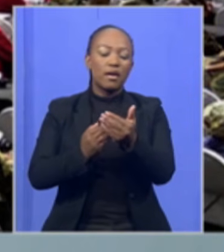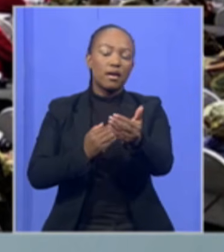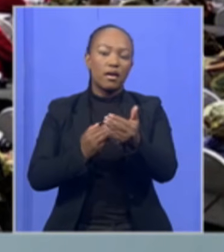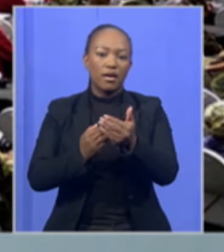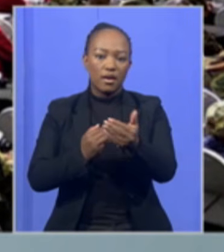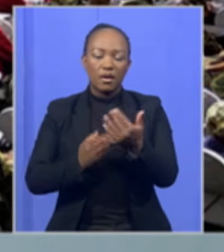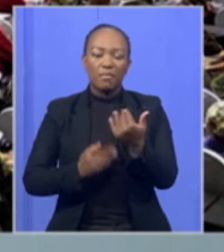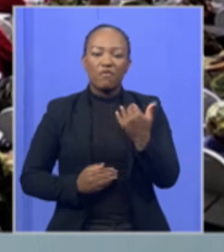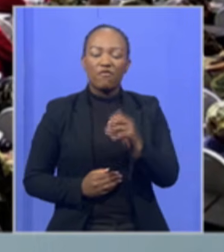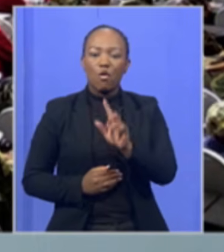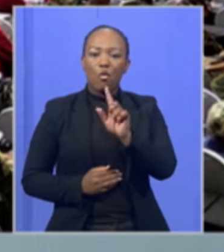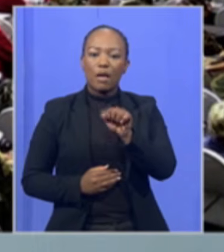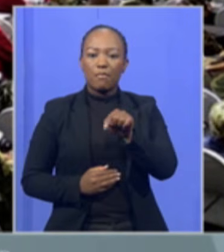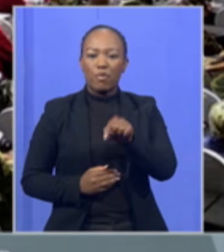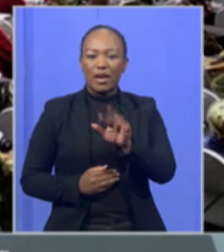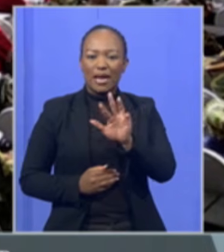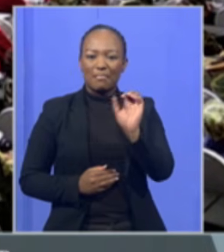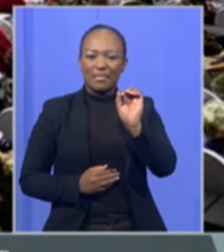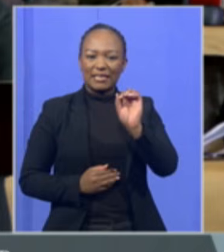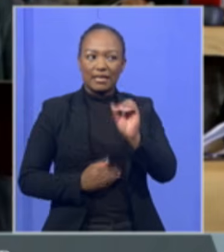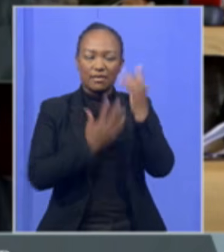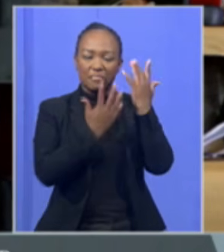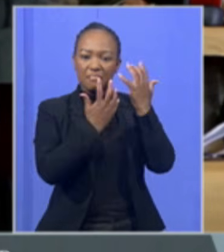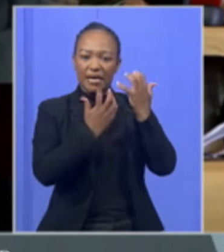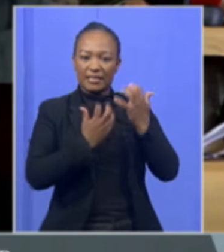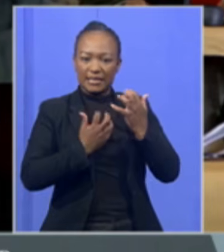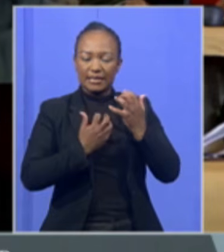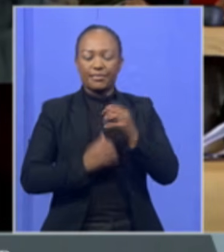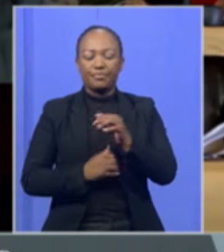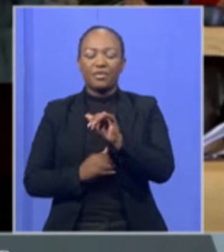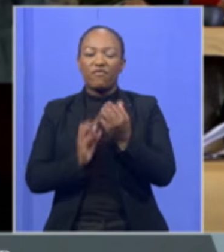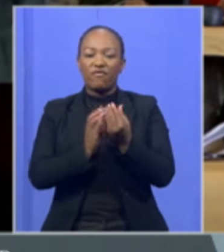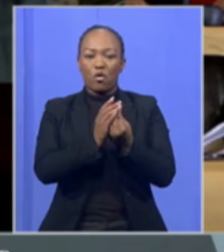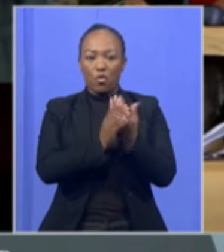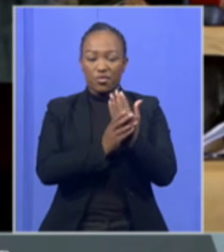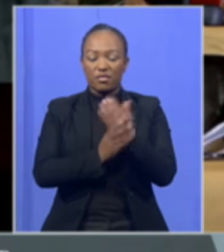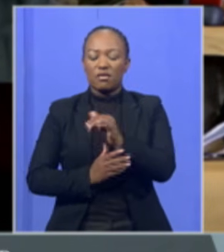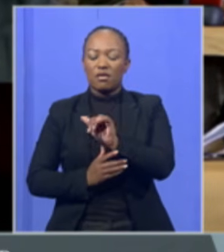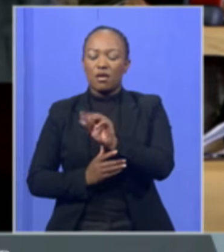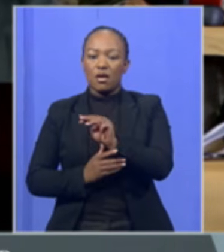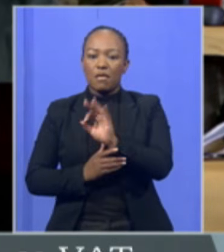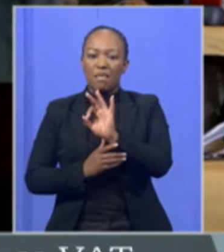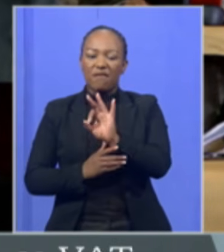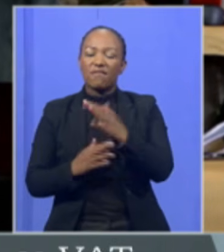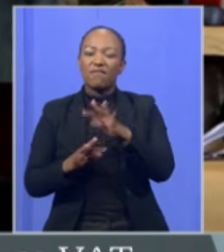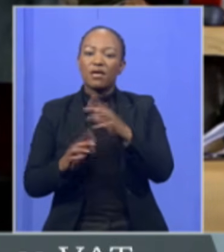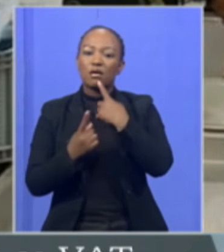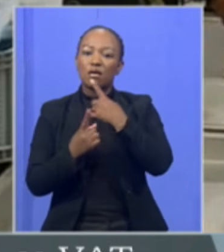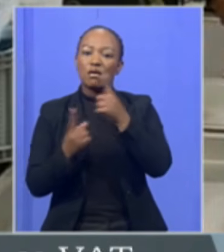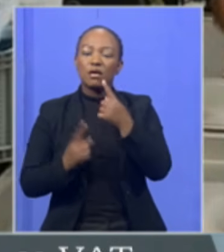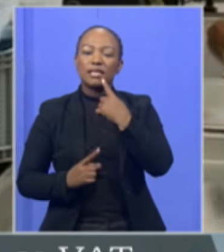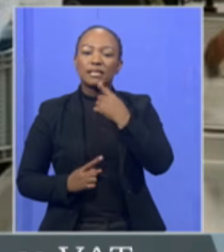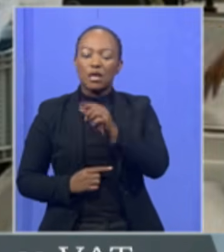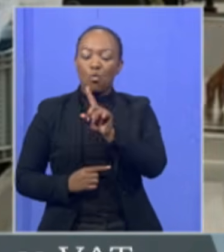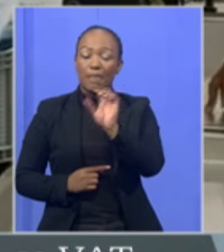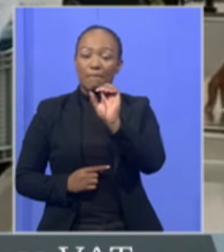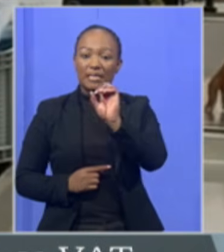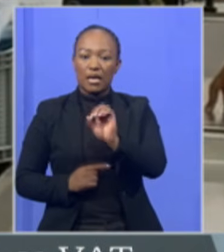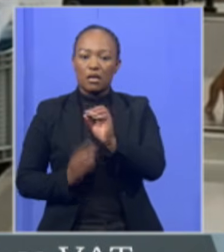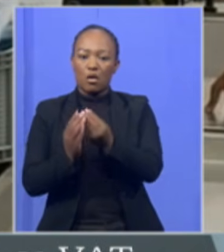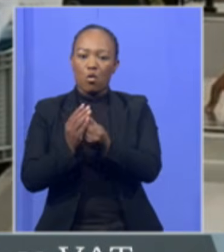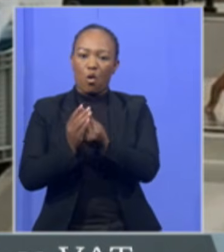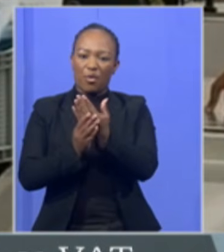about 1.9%. The IMF just released its own forecast of growth for this year. It's only 1%, which means there's